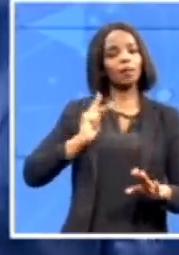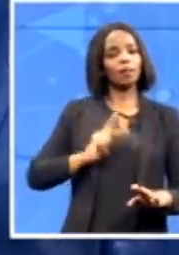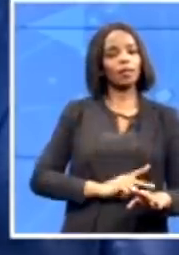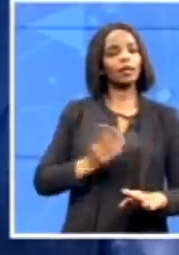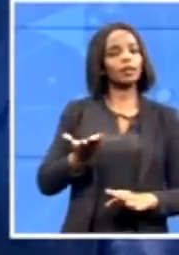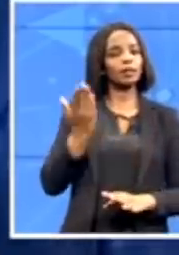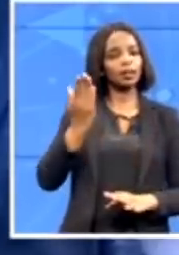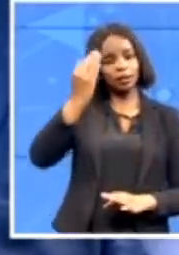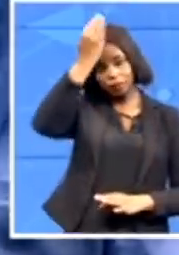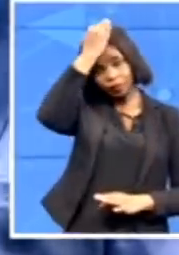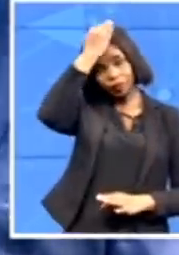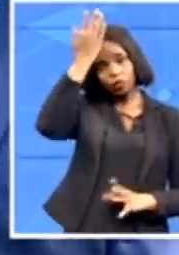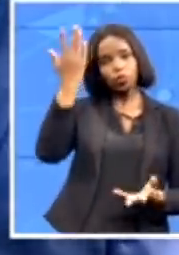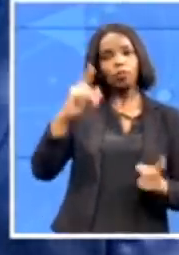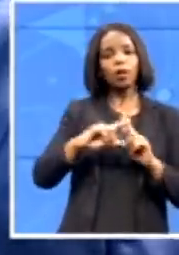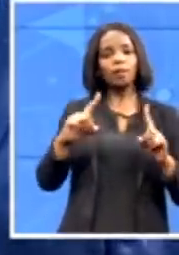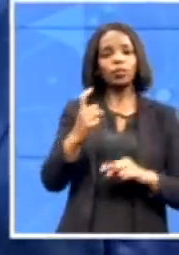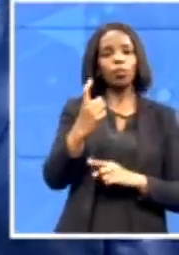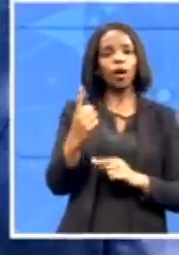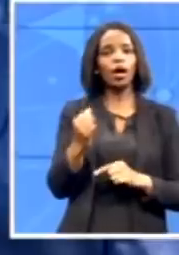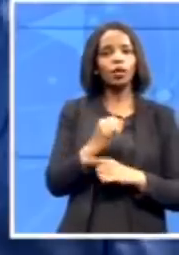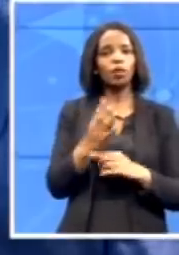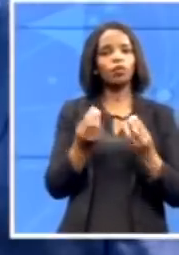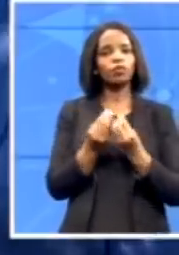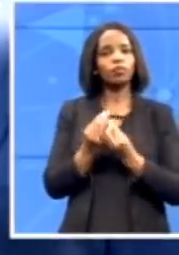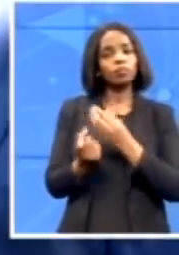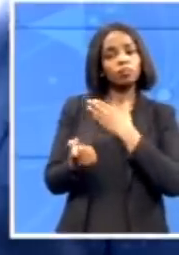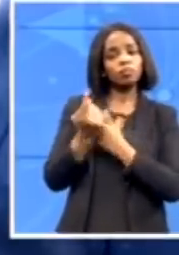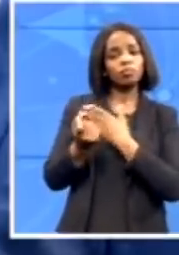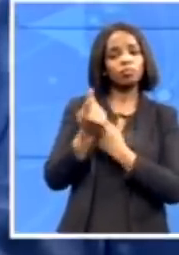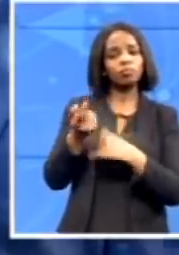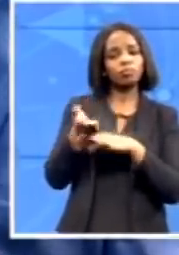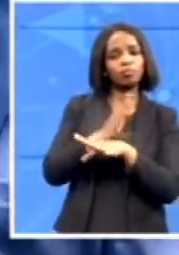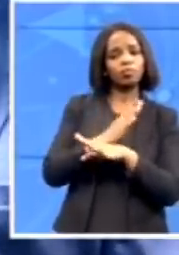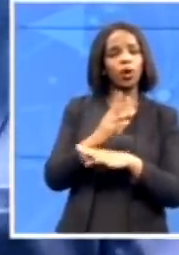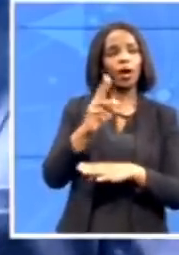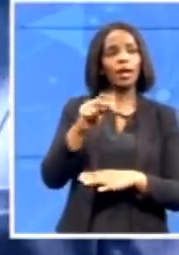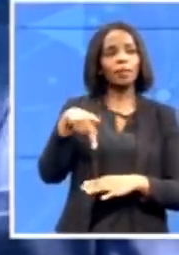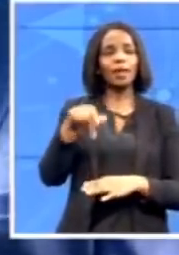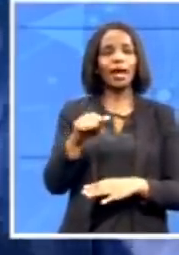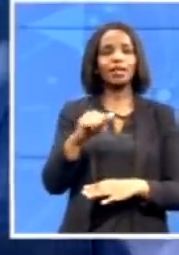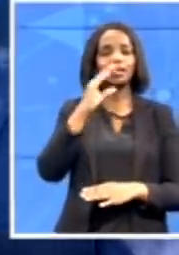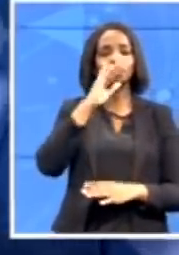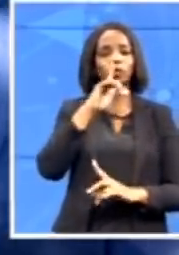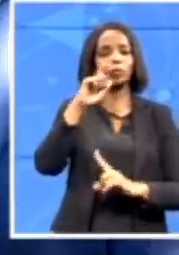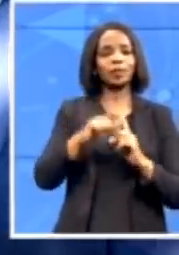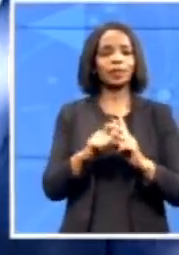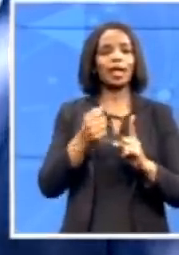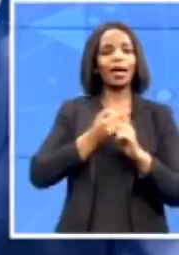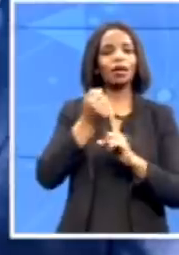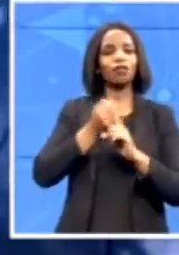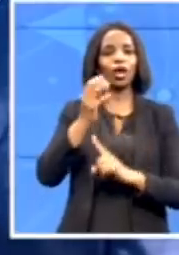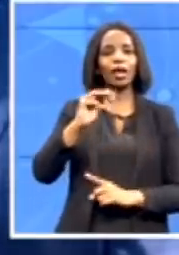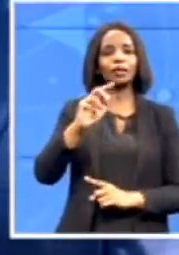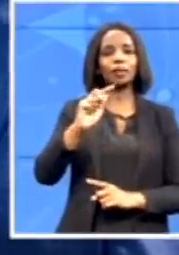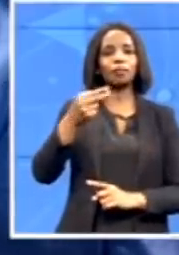state, and we heard earlier on from the NPA spokesperson, Advocate Mhlongo, the state feels that this